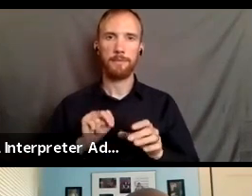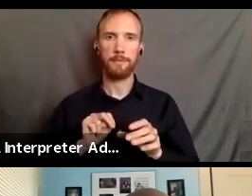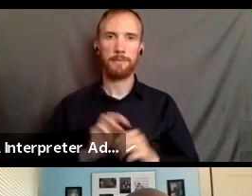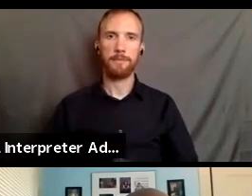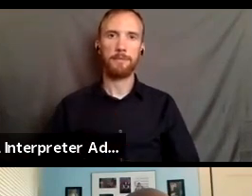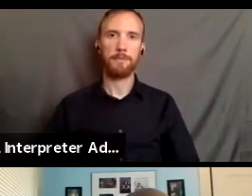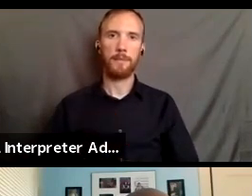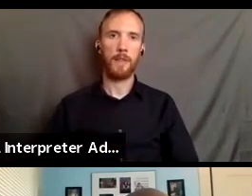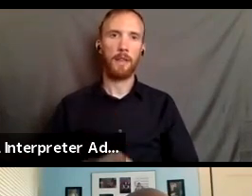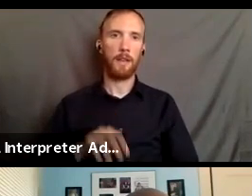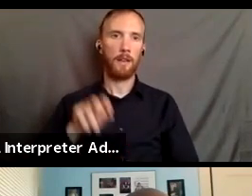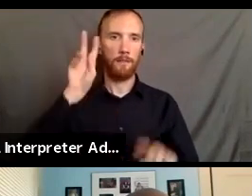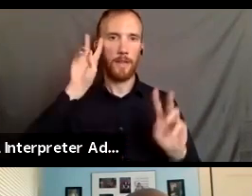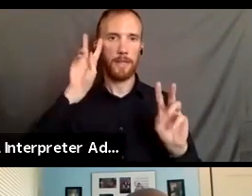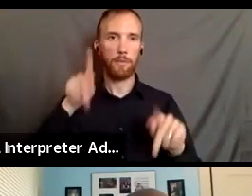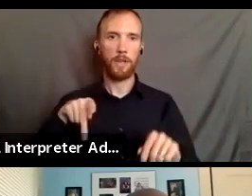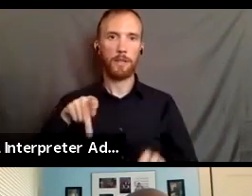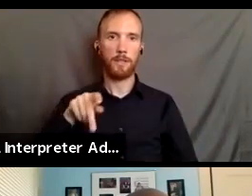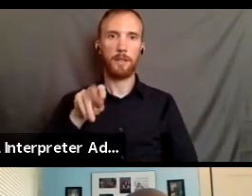vice president revelery